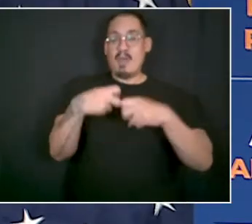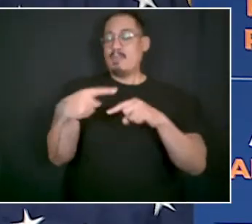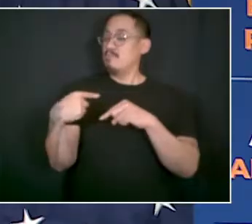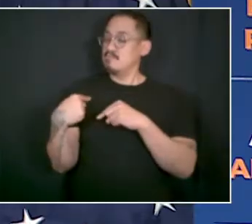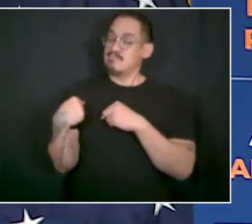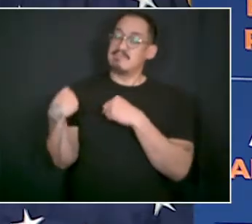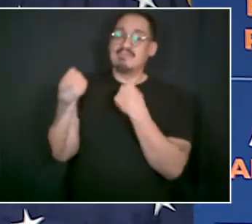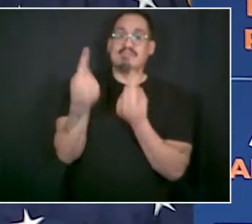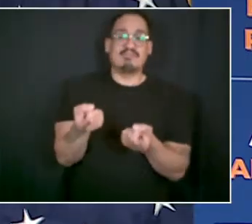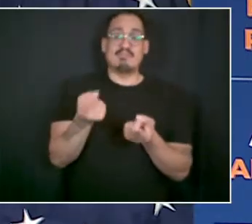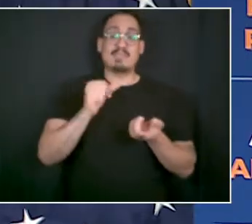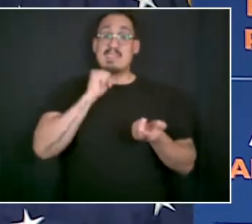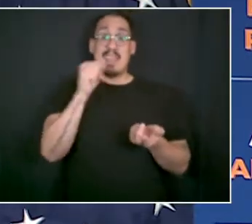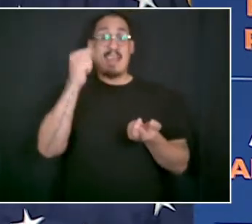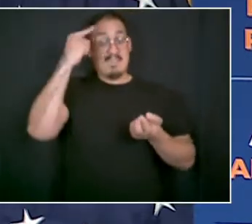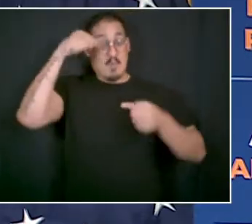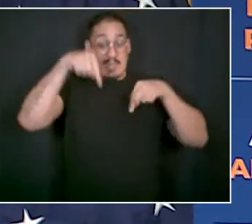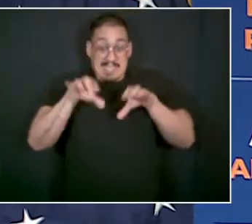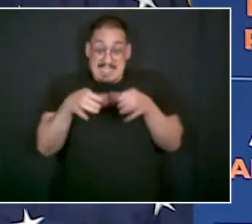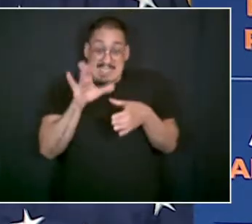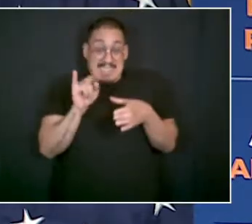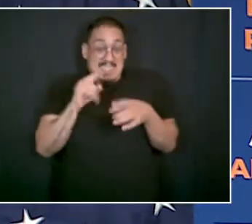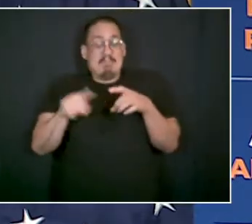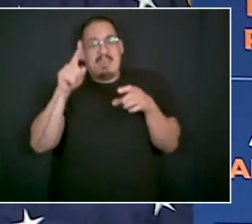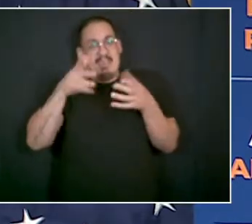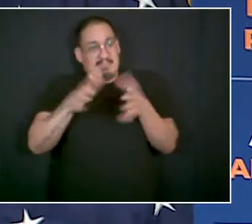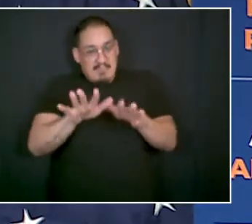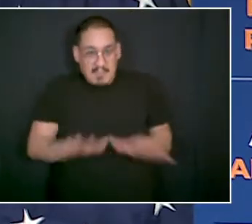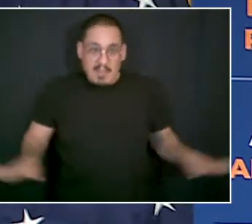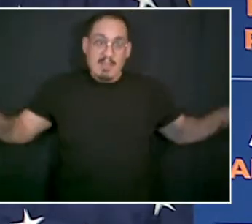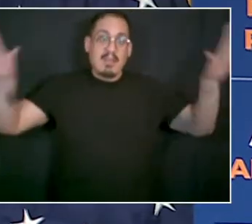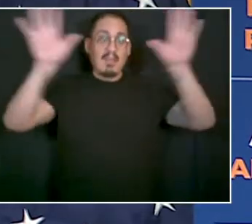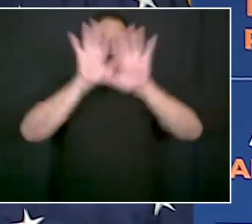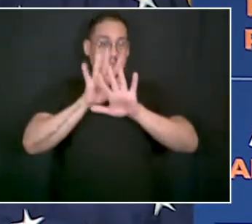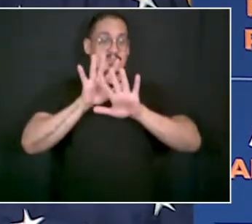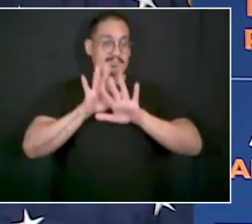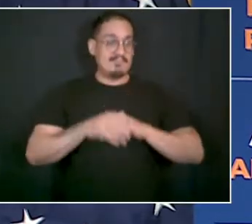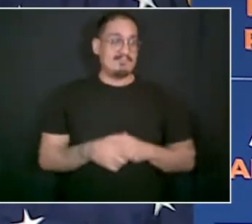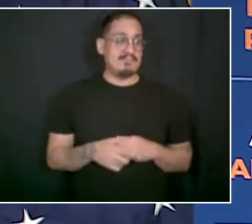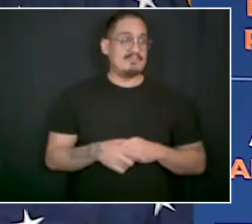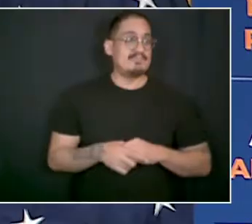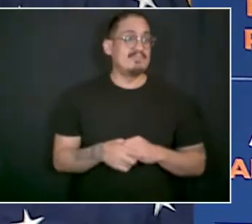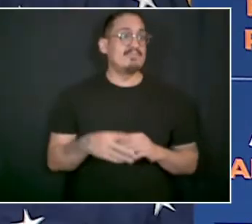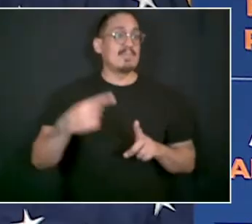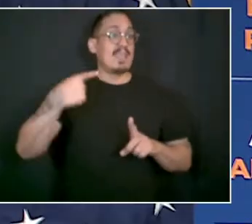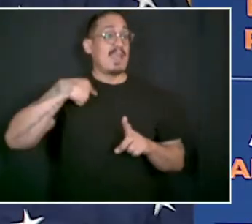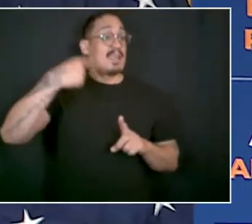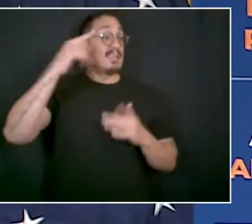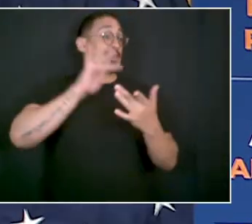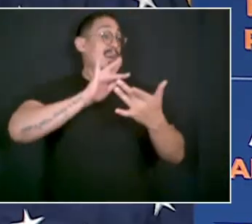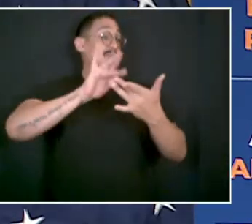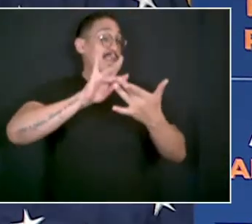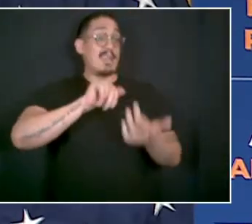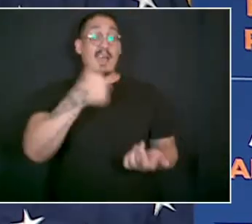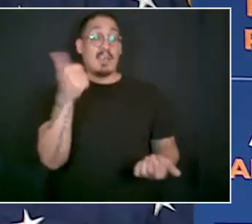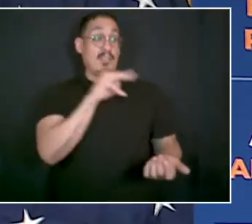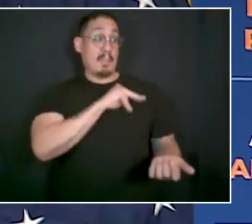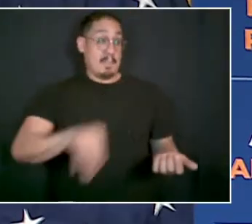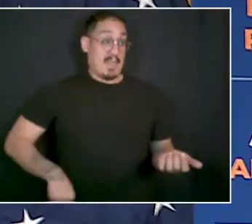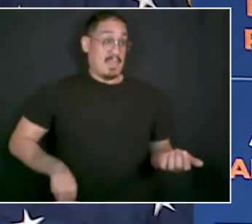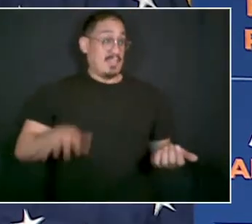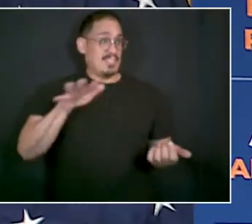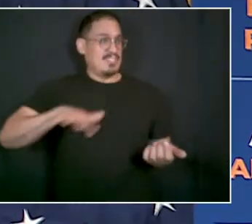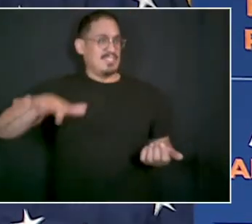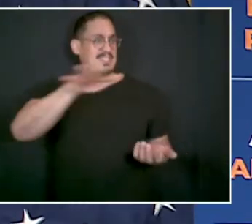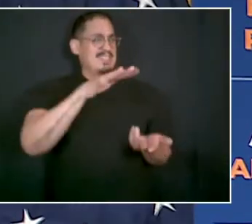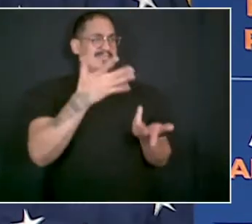but across the country. When I speak with and communicate with my mayors across the country, we're all wrestling with this.